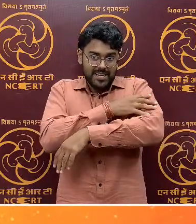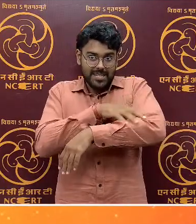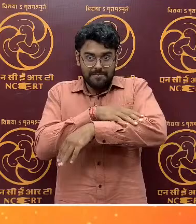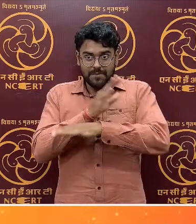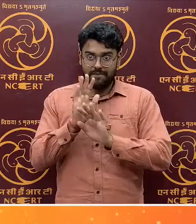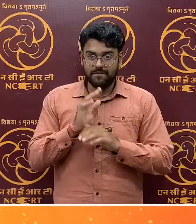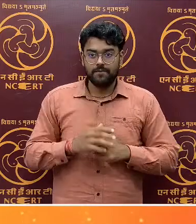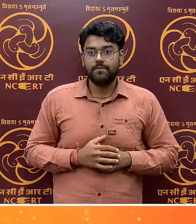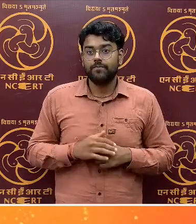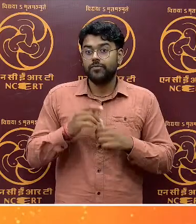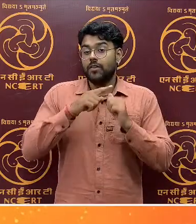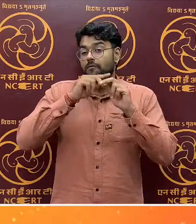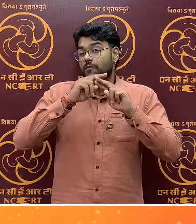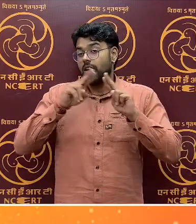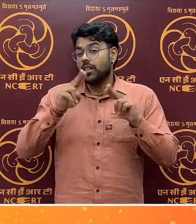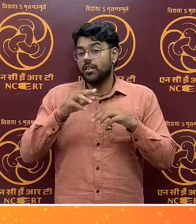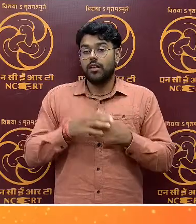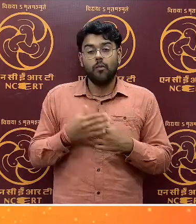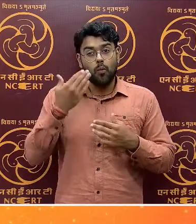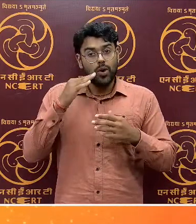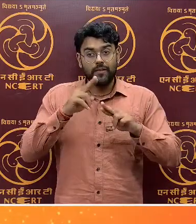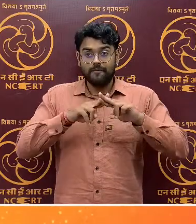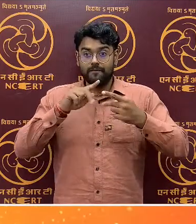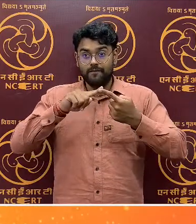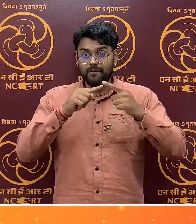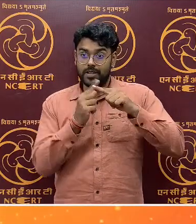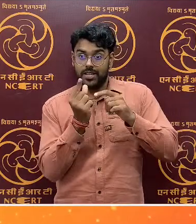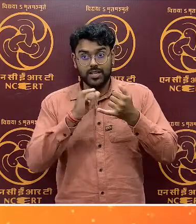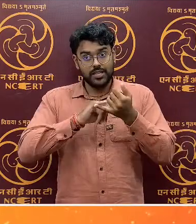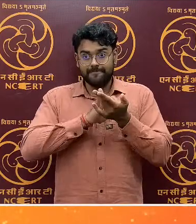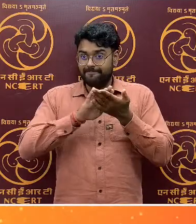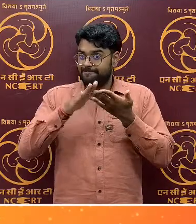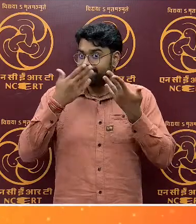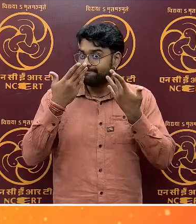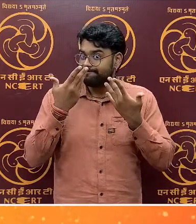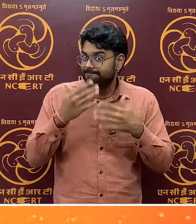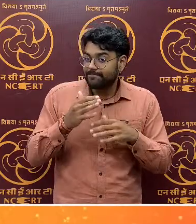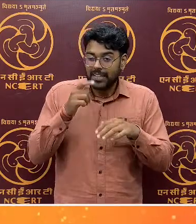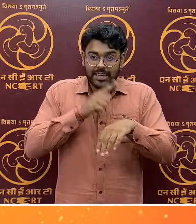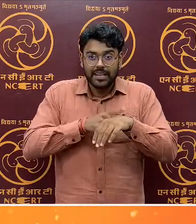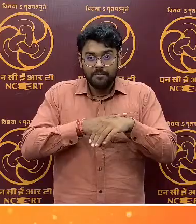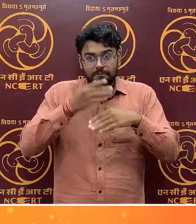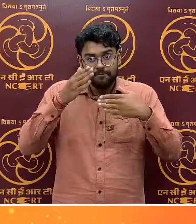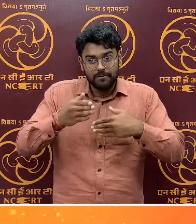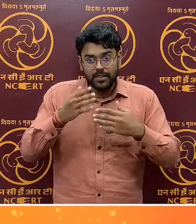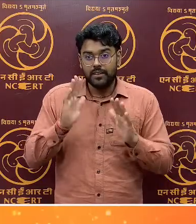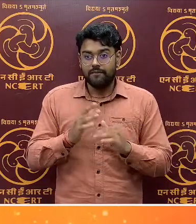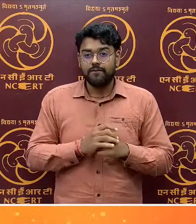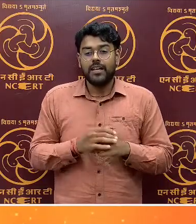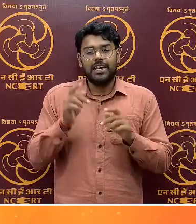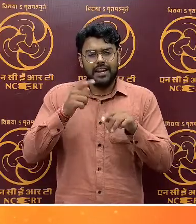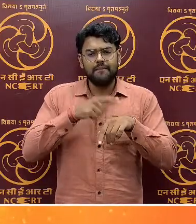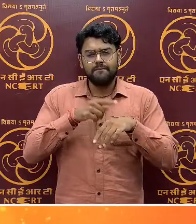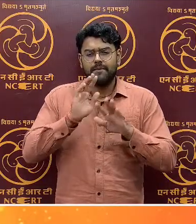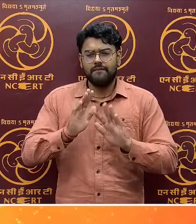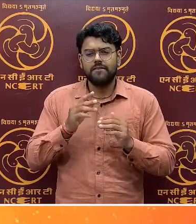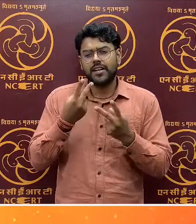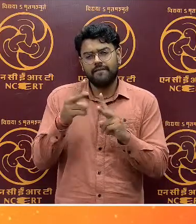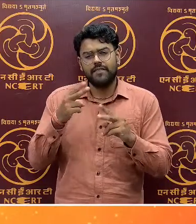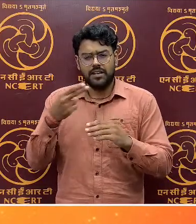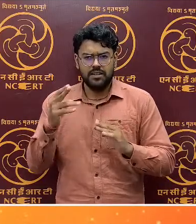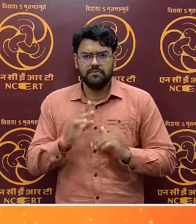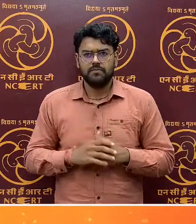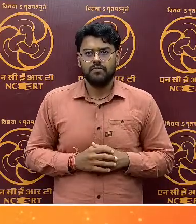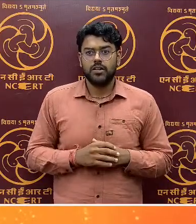Now after the fetus is completed, there is a certain time that is called as gestation period, for which